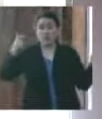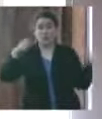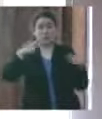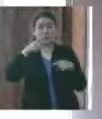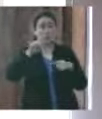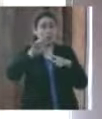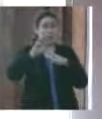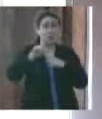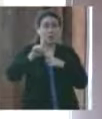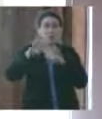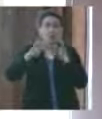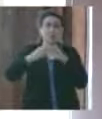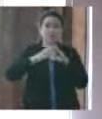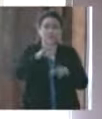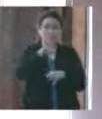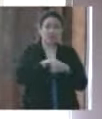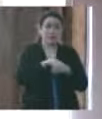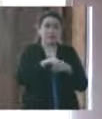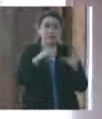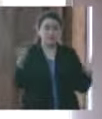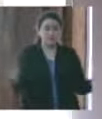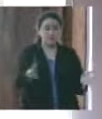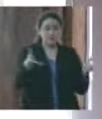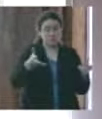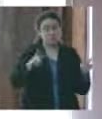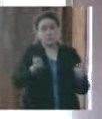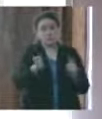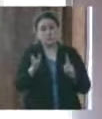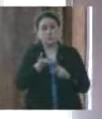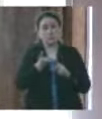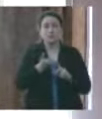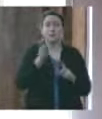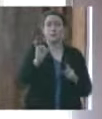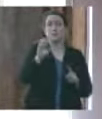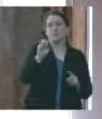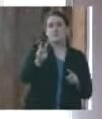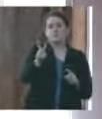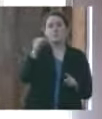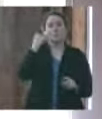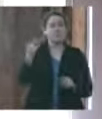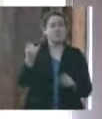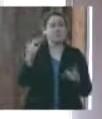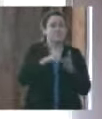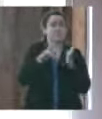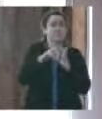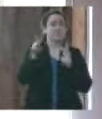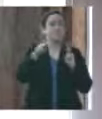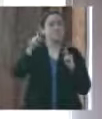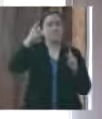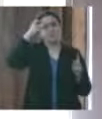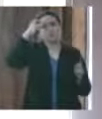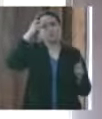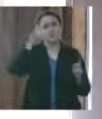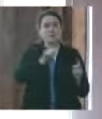on the tiger is software. It's the intelligence that we need to be effective in conservation, and I think that takes it back to the